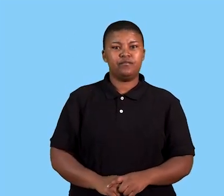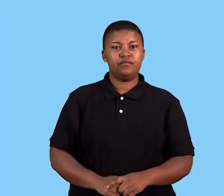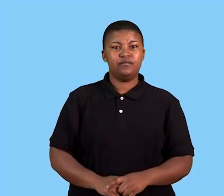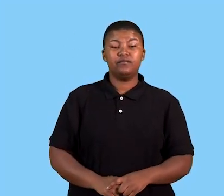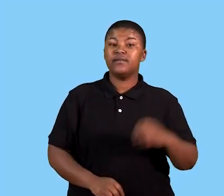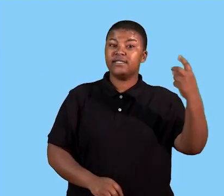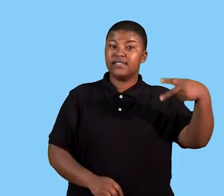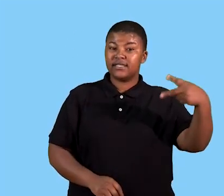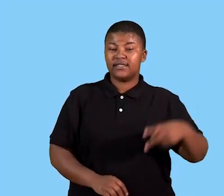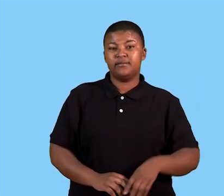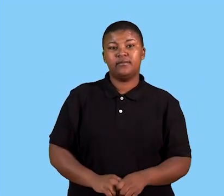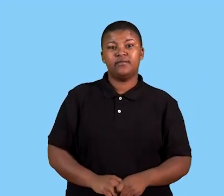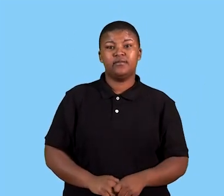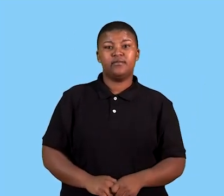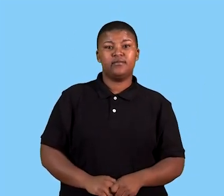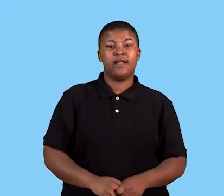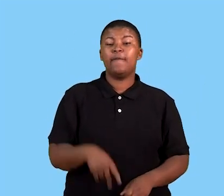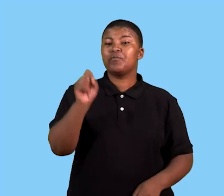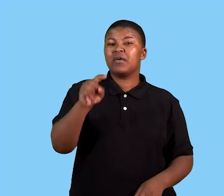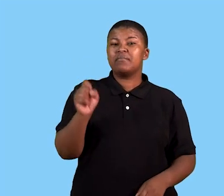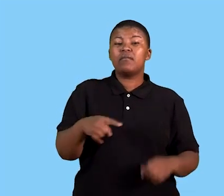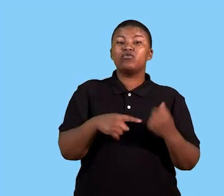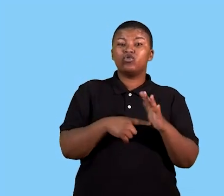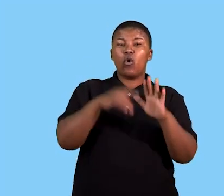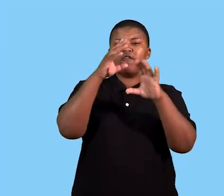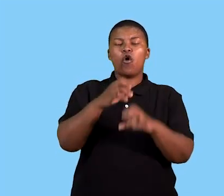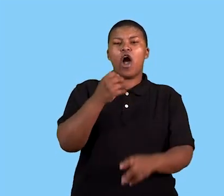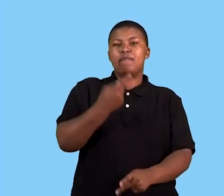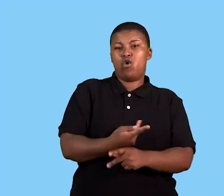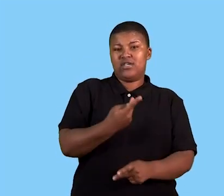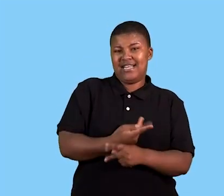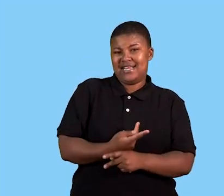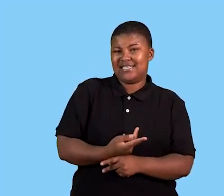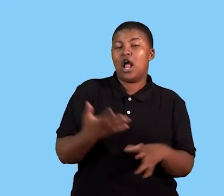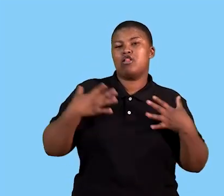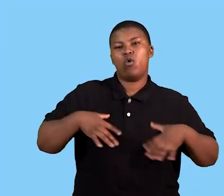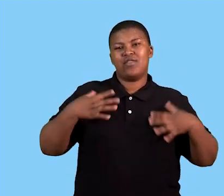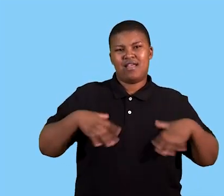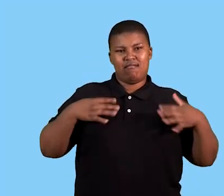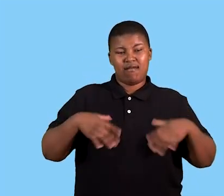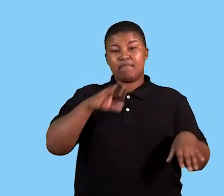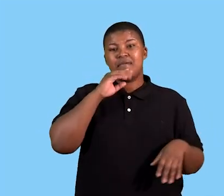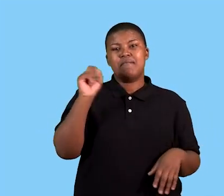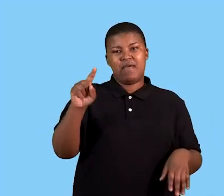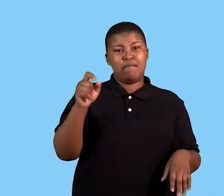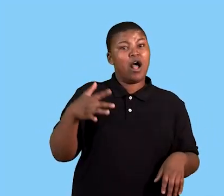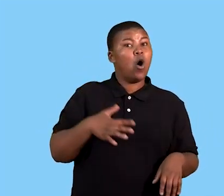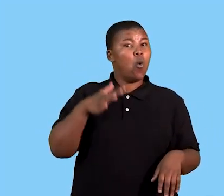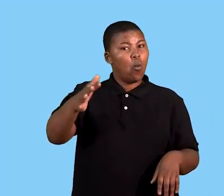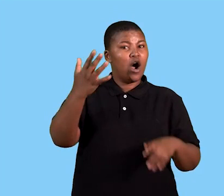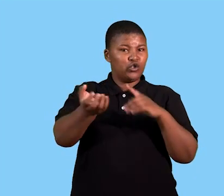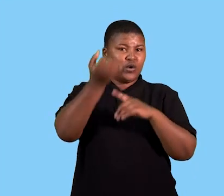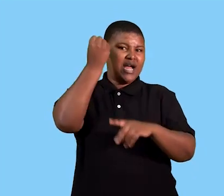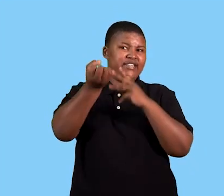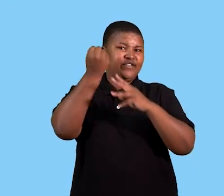The second statement specifically refers to the product, which is her clothing. So this is what she wants